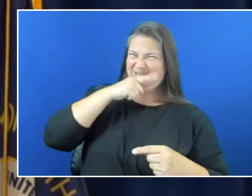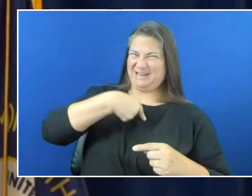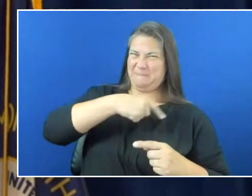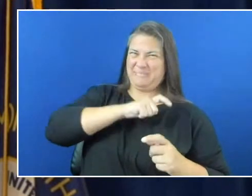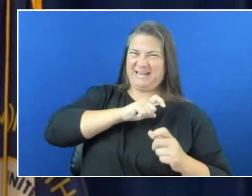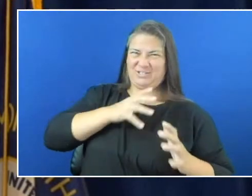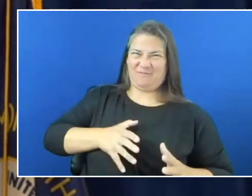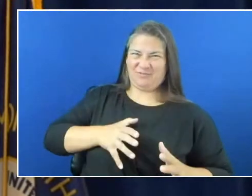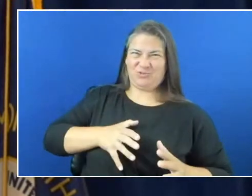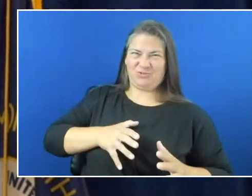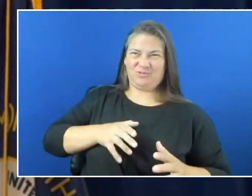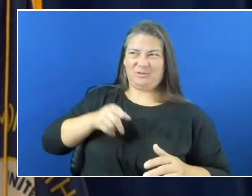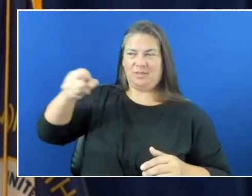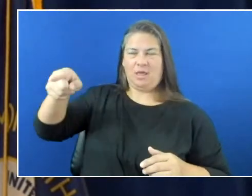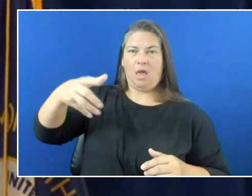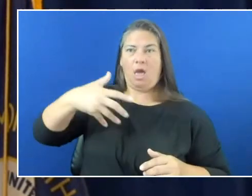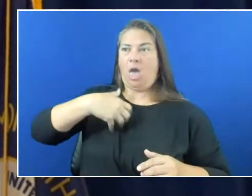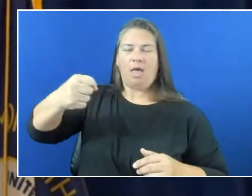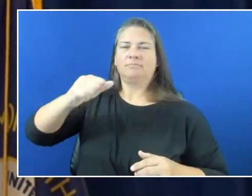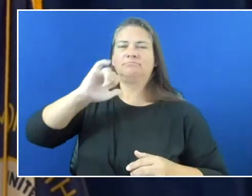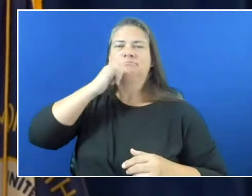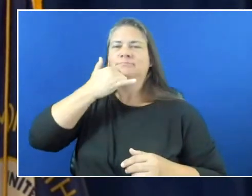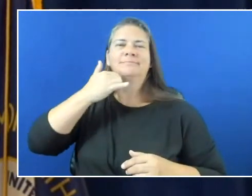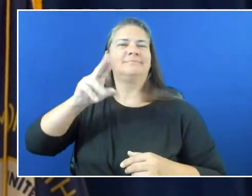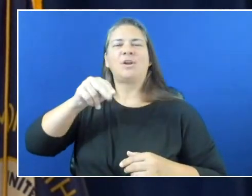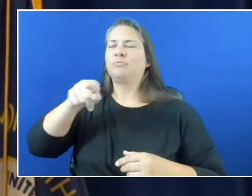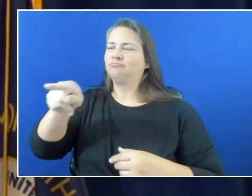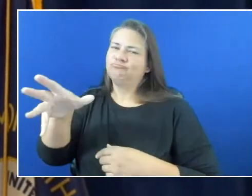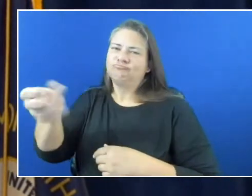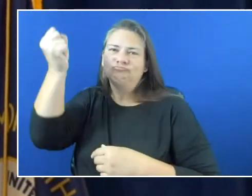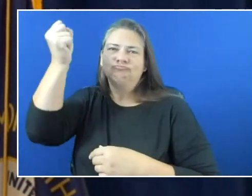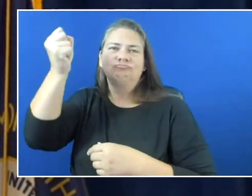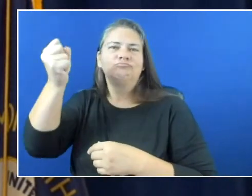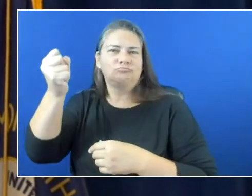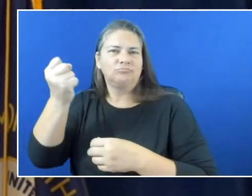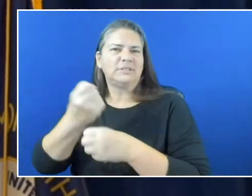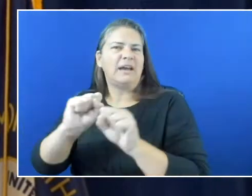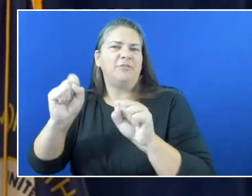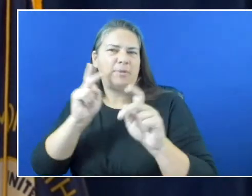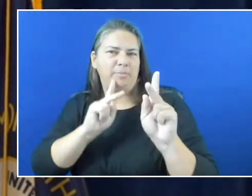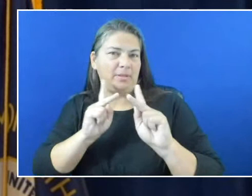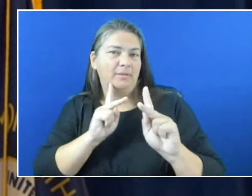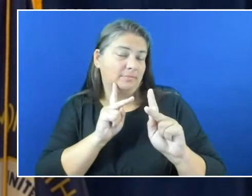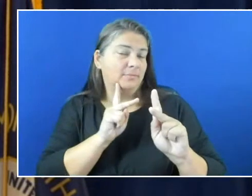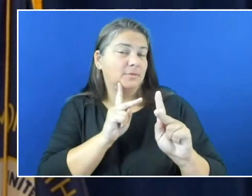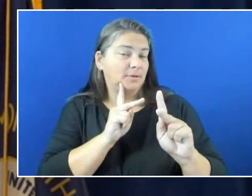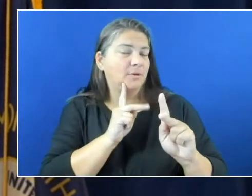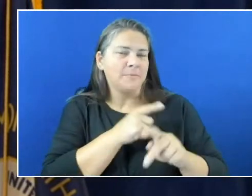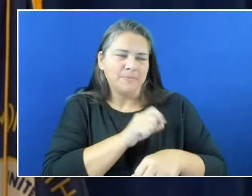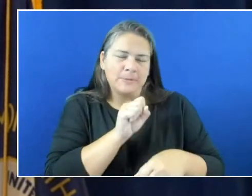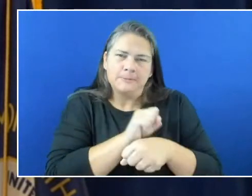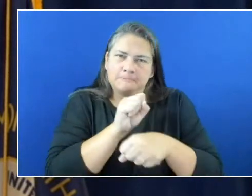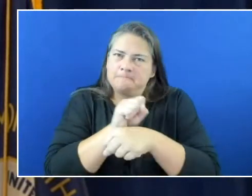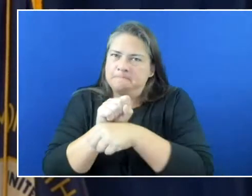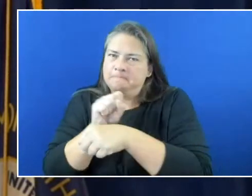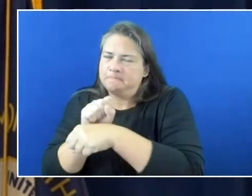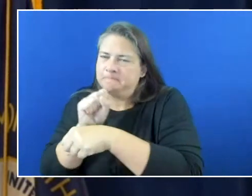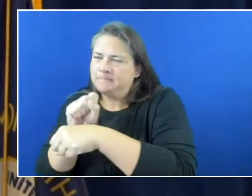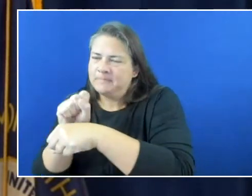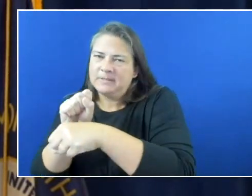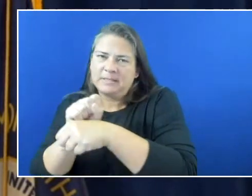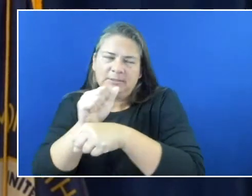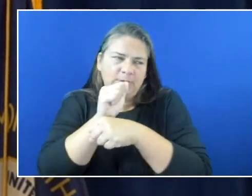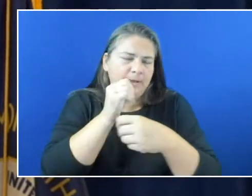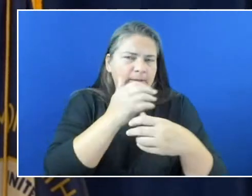The Kentucky State Police wants to stress this operation was a success because of the